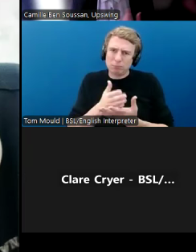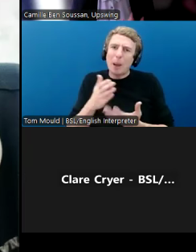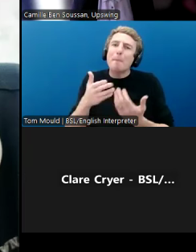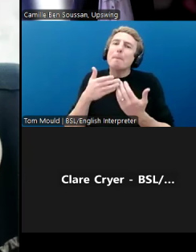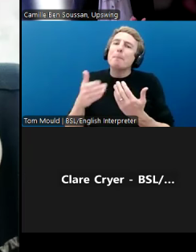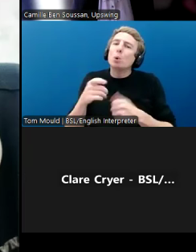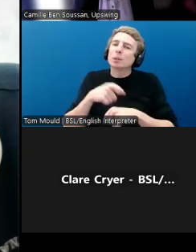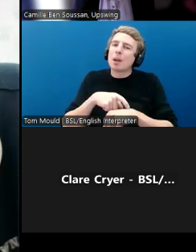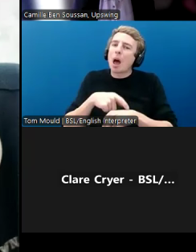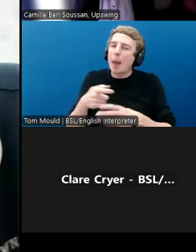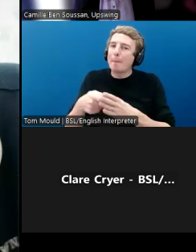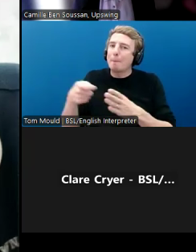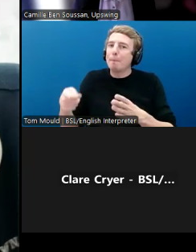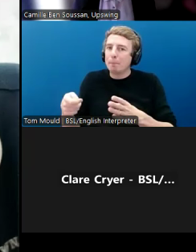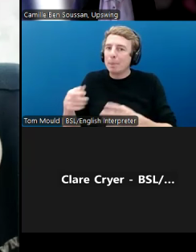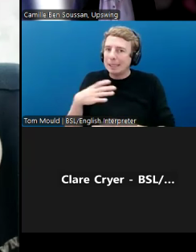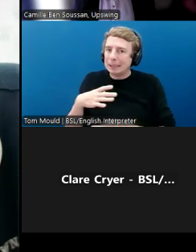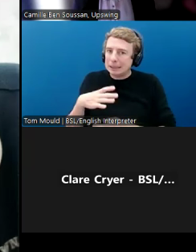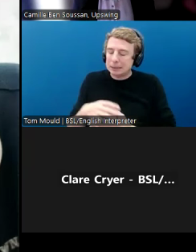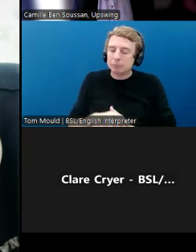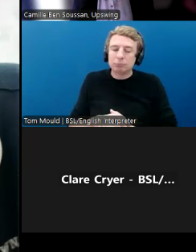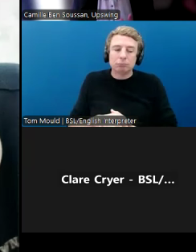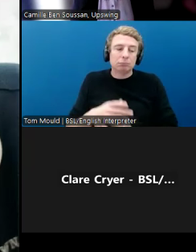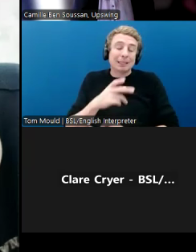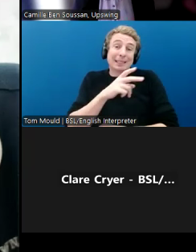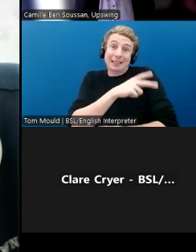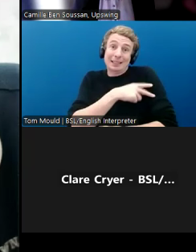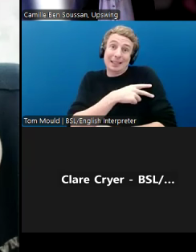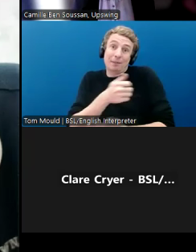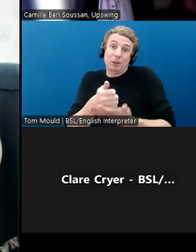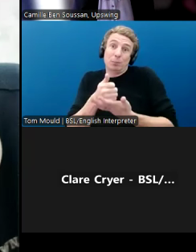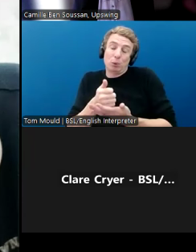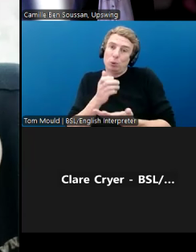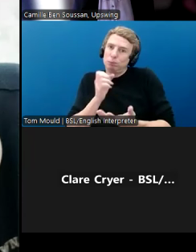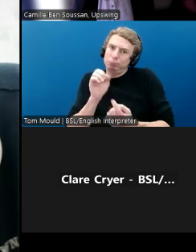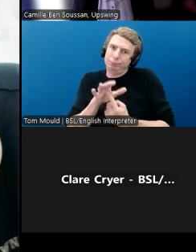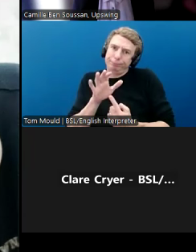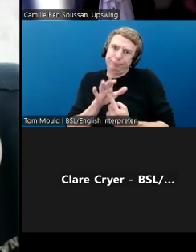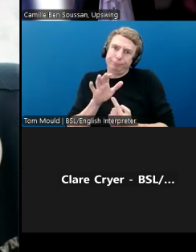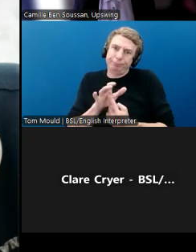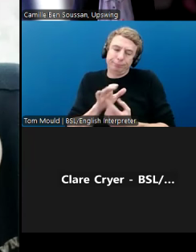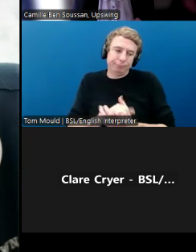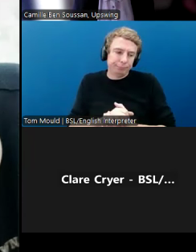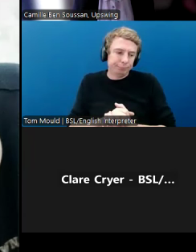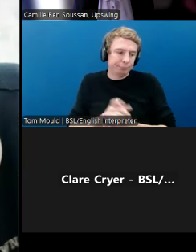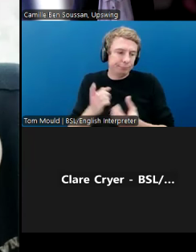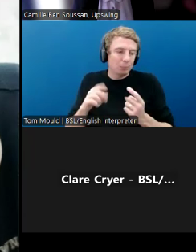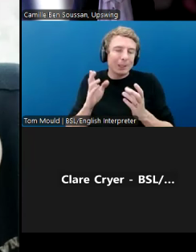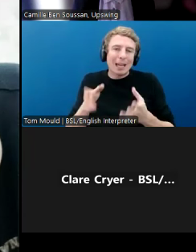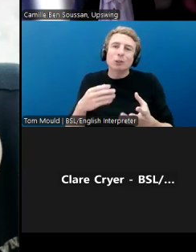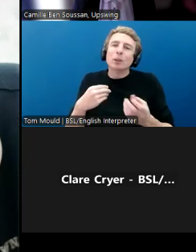on staff buy-in and training, and for us to also be very flexible and adapt with each home because they were